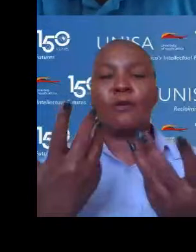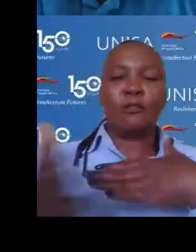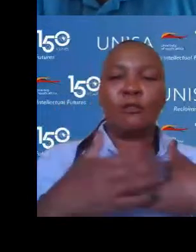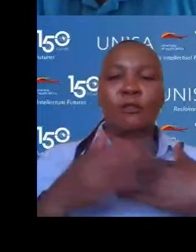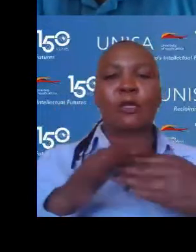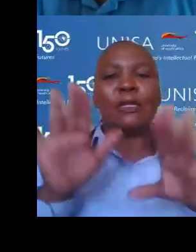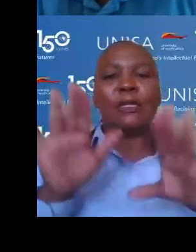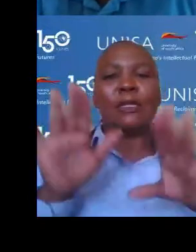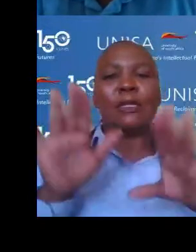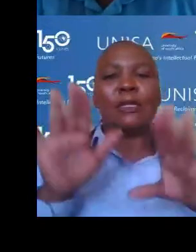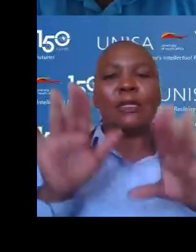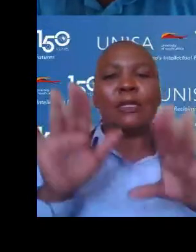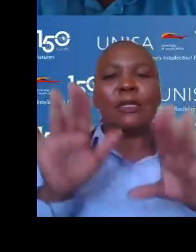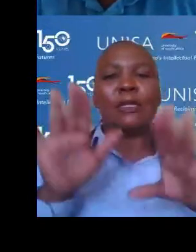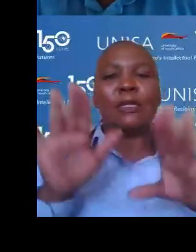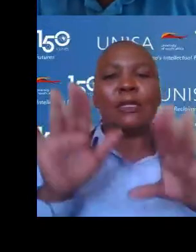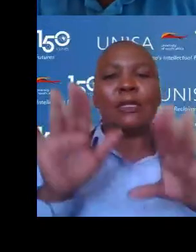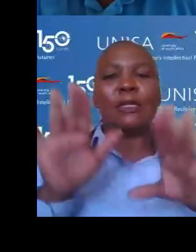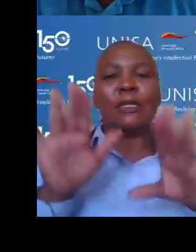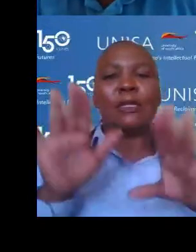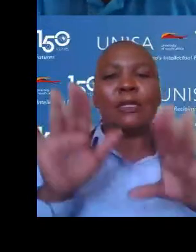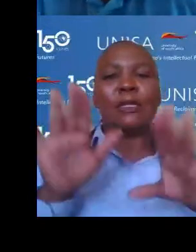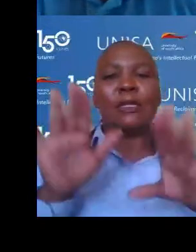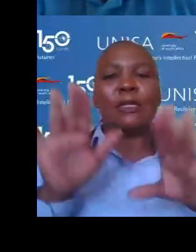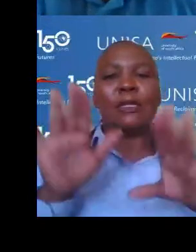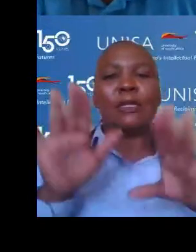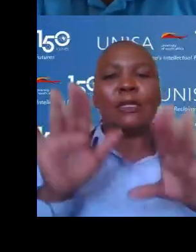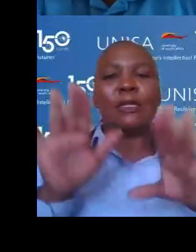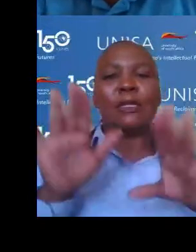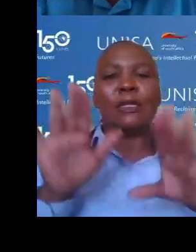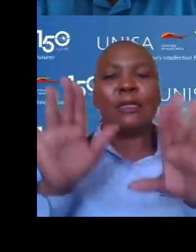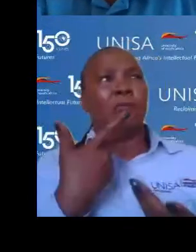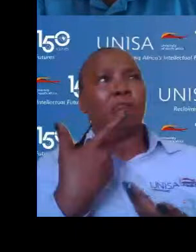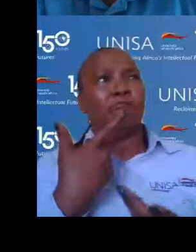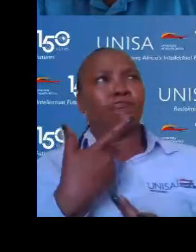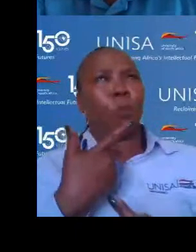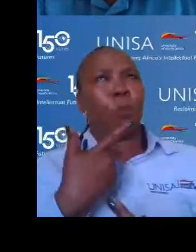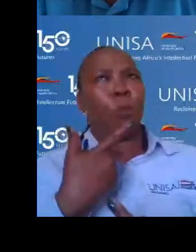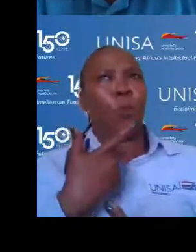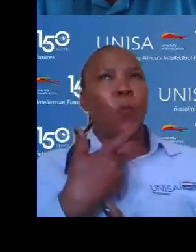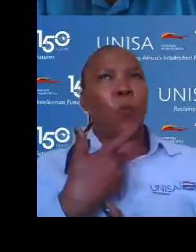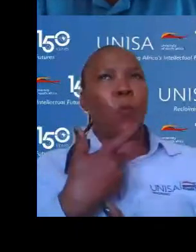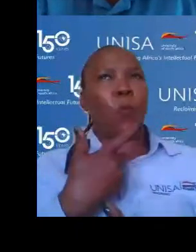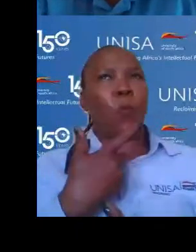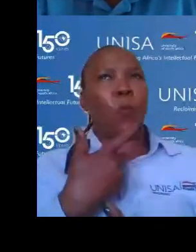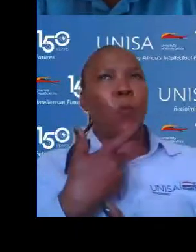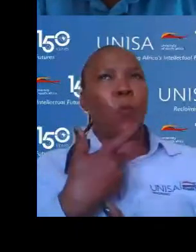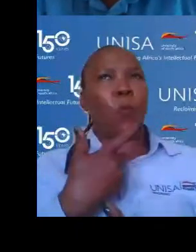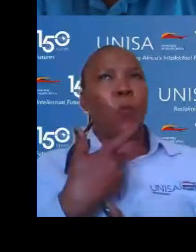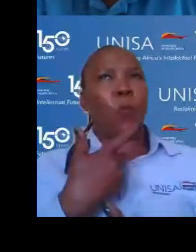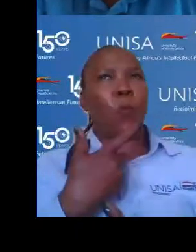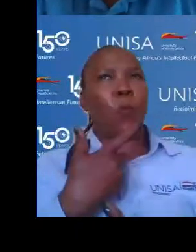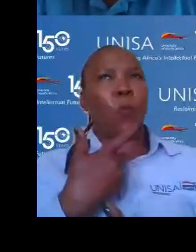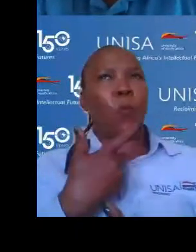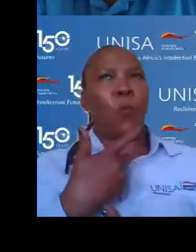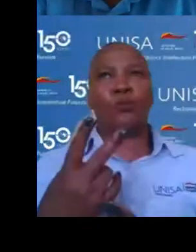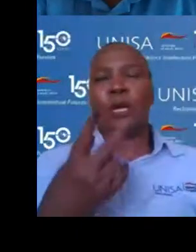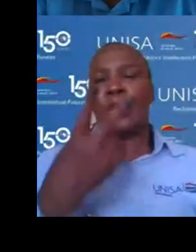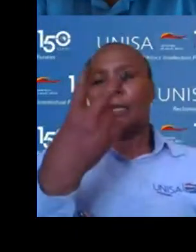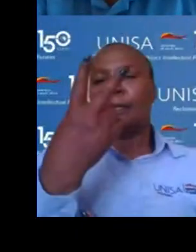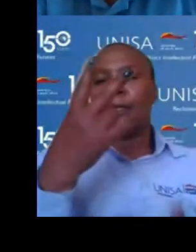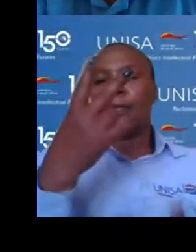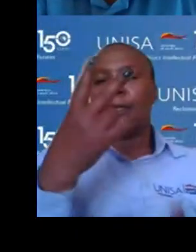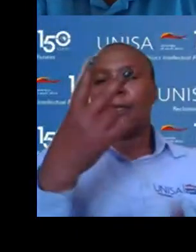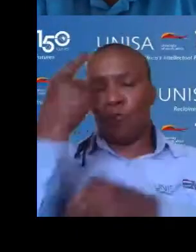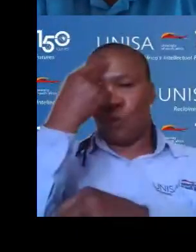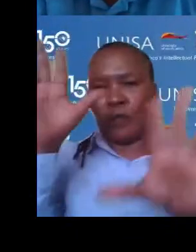tonight, and you're only realizing at 2000 hours that you are having challenges, you might not have anyone